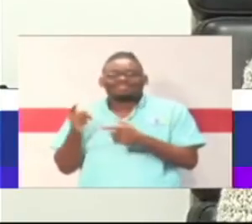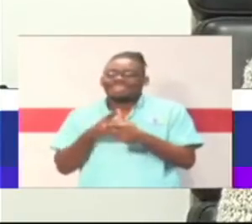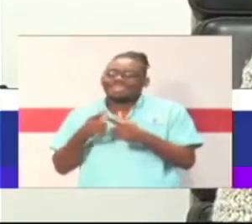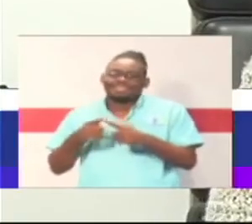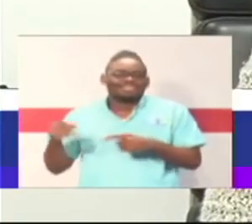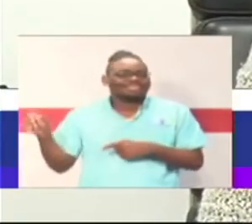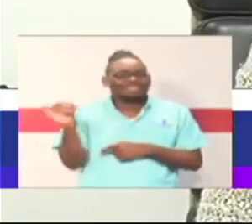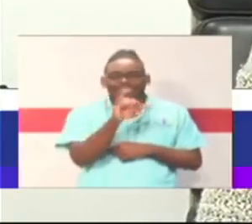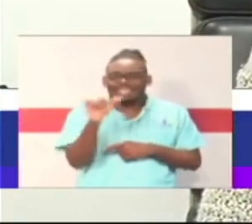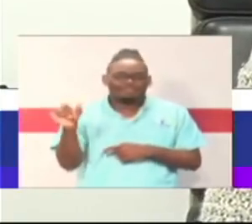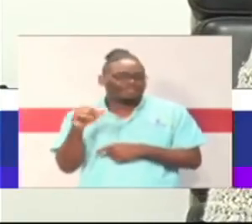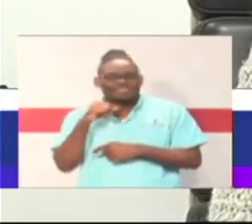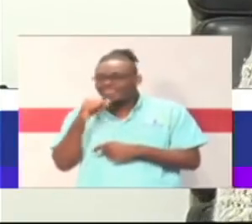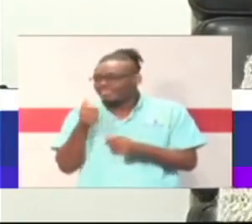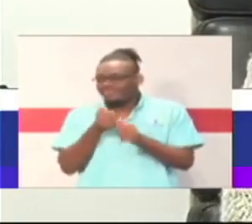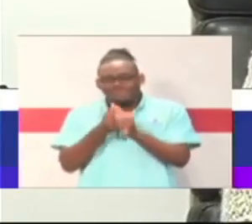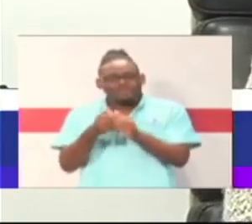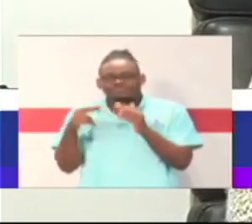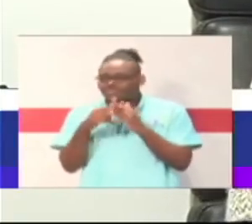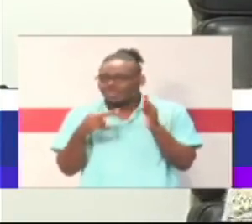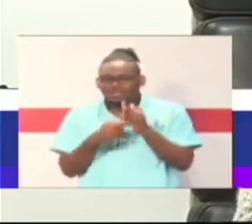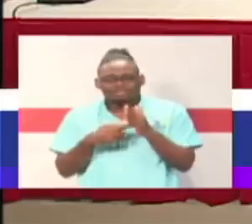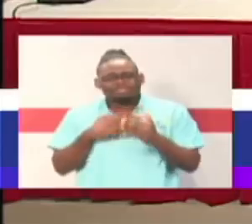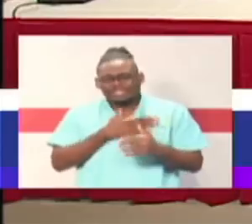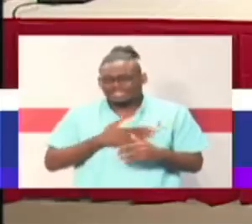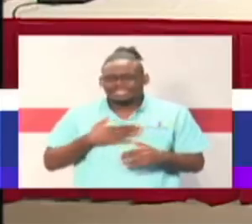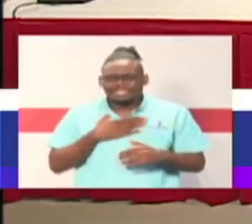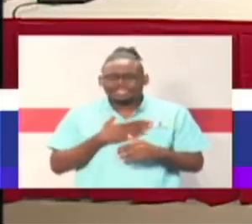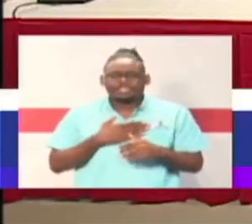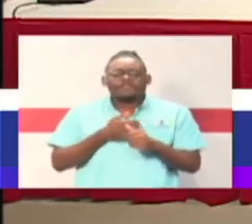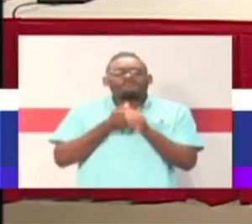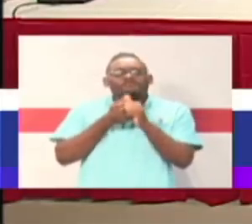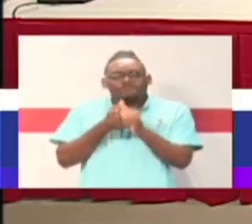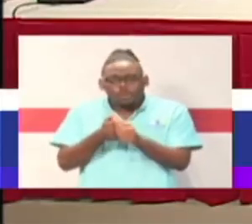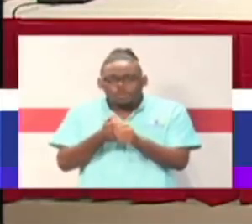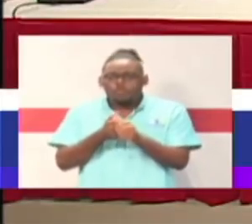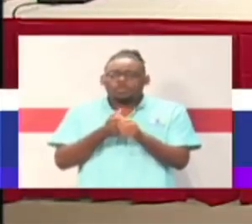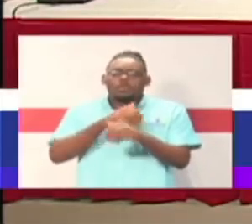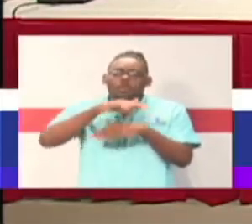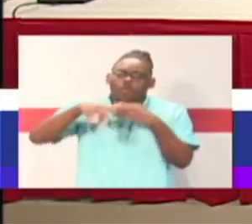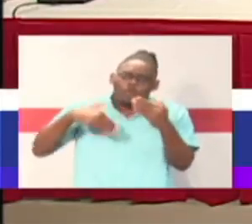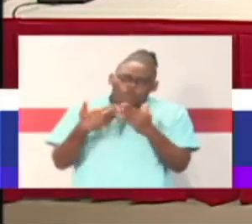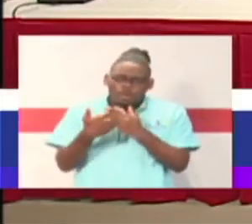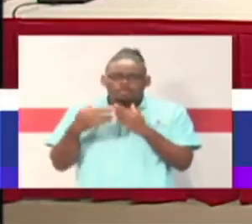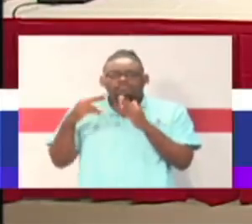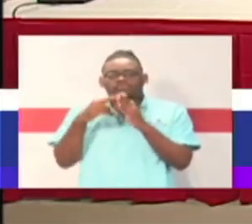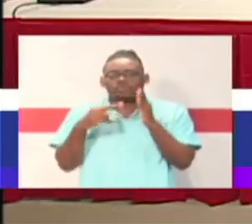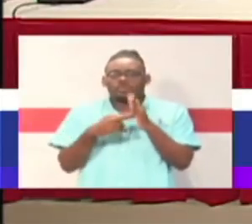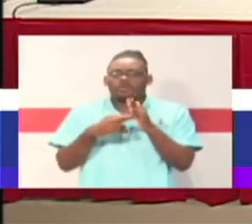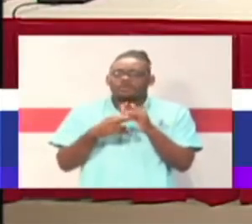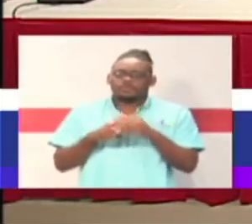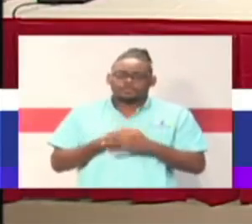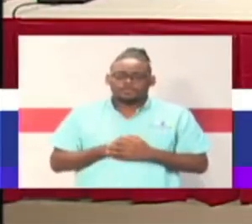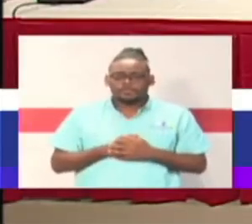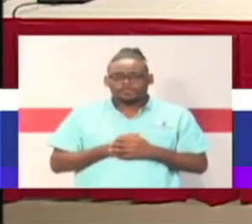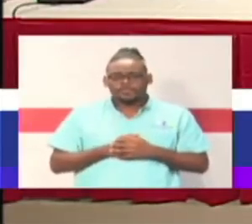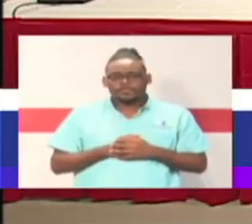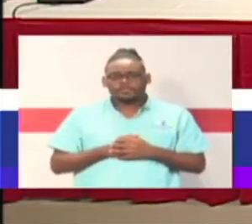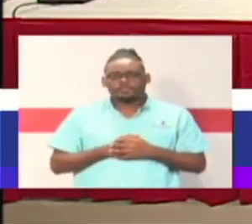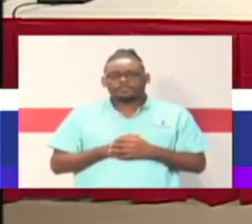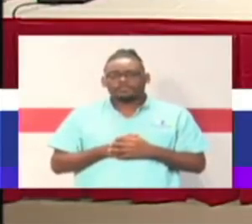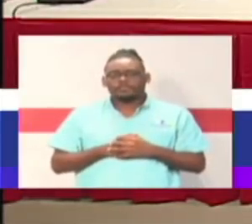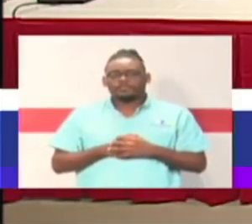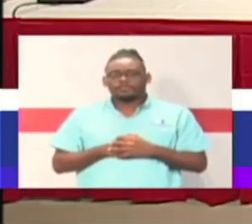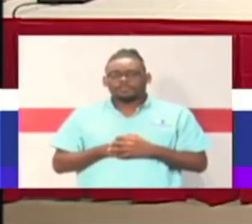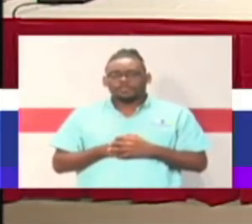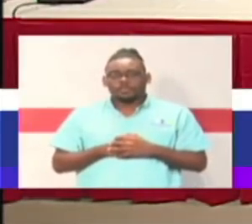as watch your distance and wash your hands. Thank you. Thank you very much, Dr. Richards. And we go to a quick follow-up from Radio Tamron